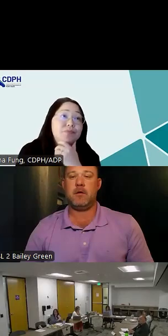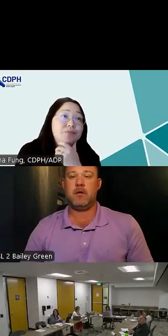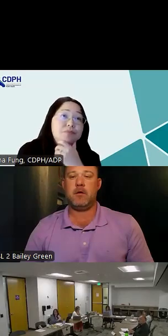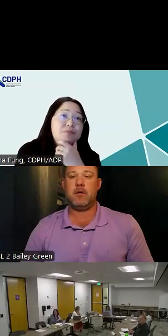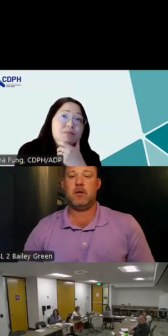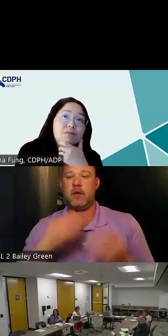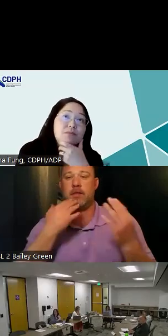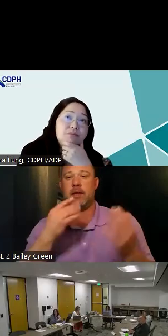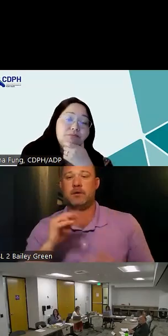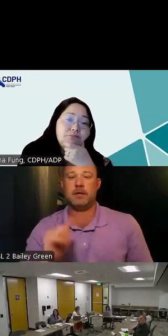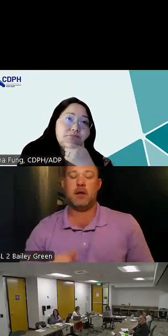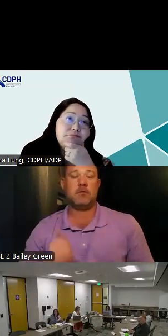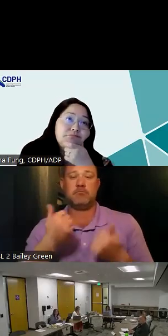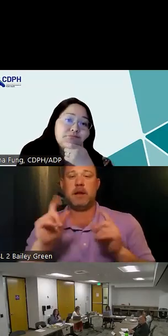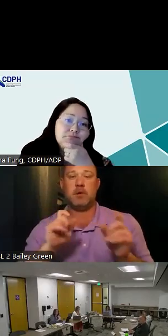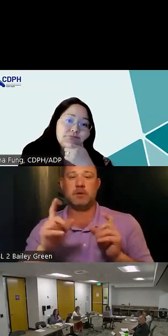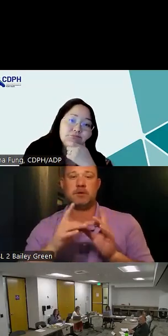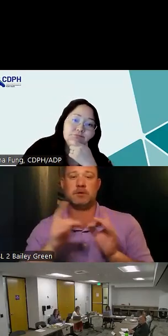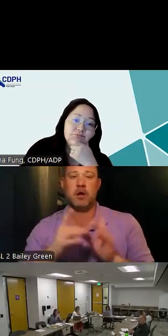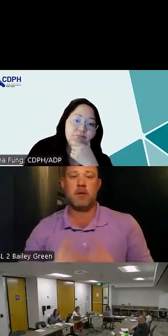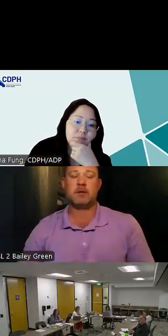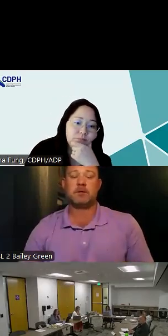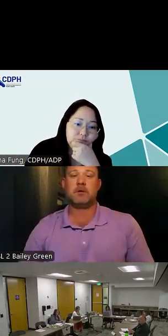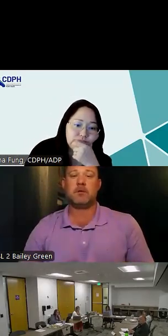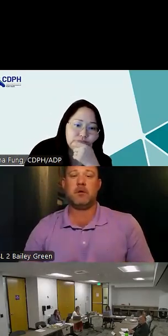Thank you, Tina. Any questions or comments for Tina?